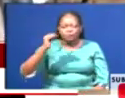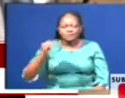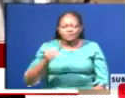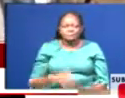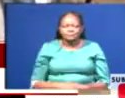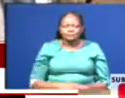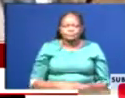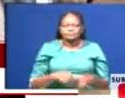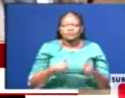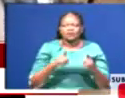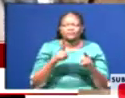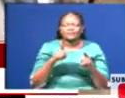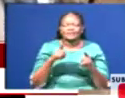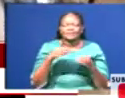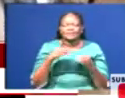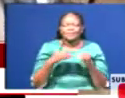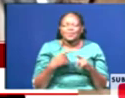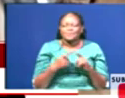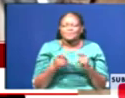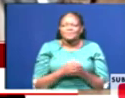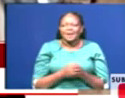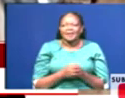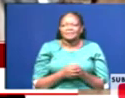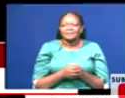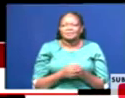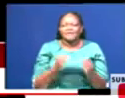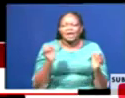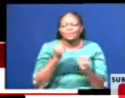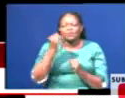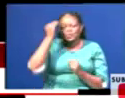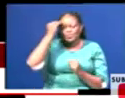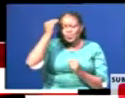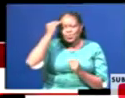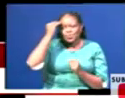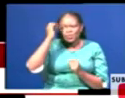His disability easily passing unrecognized from afar.